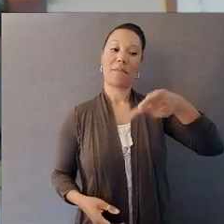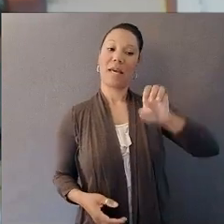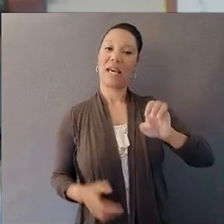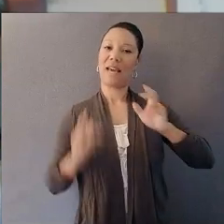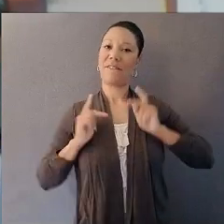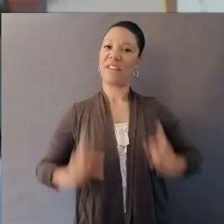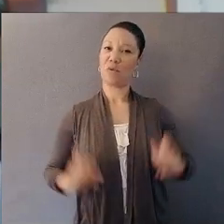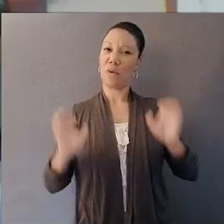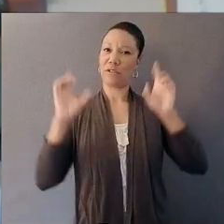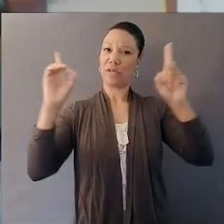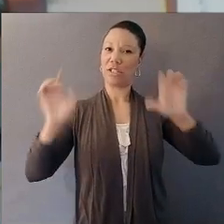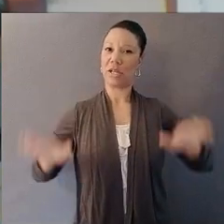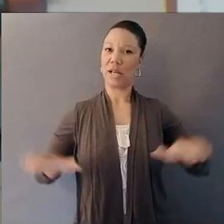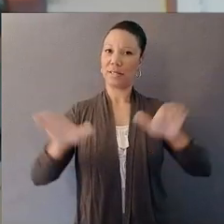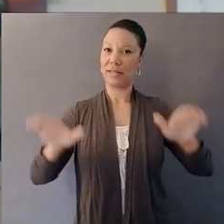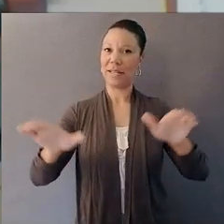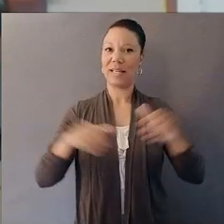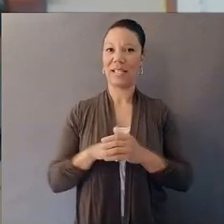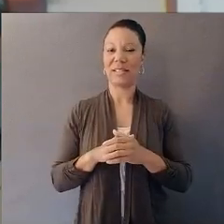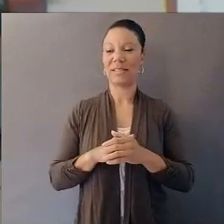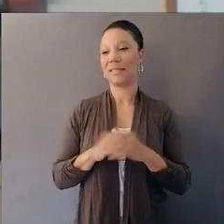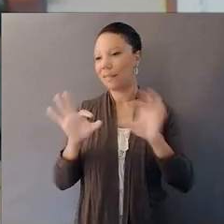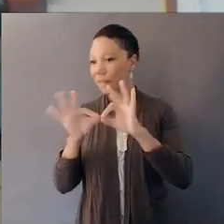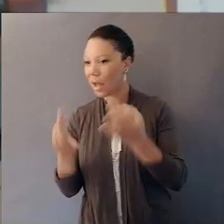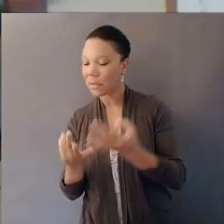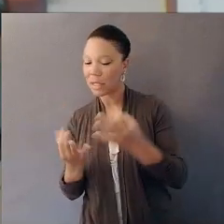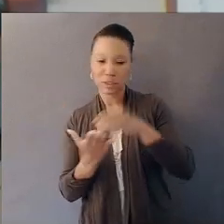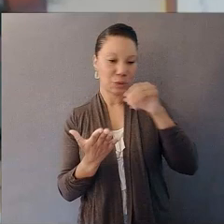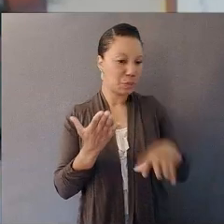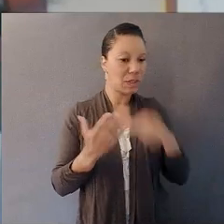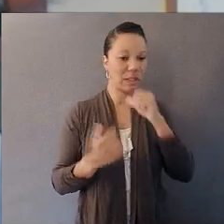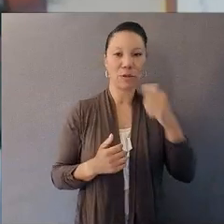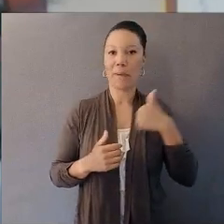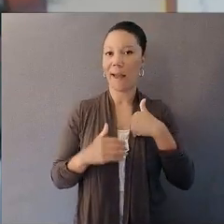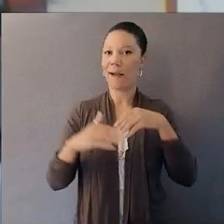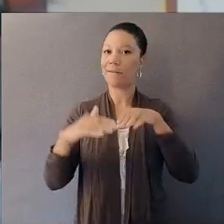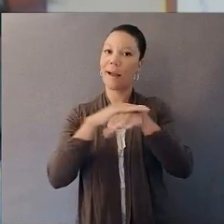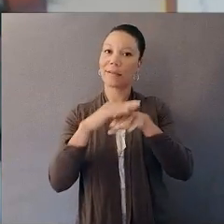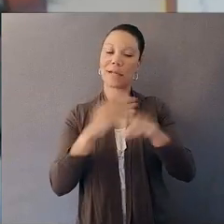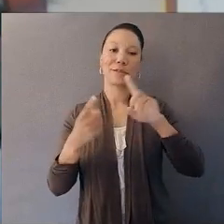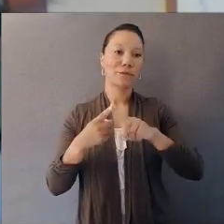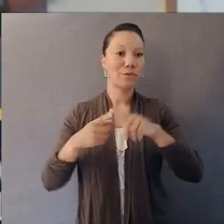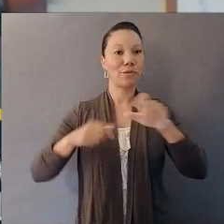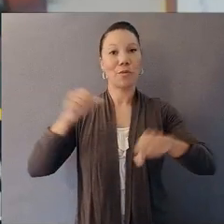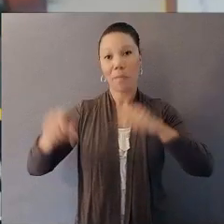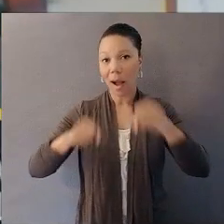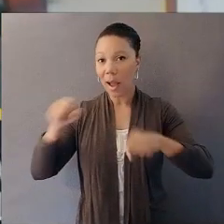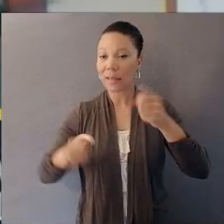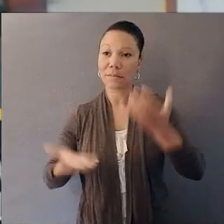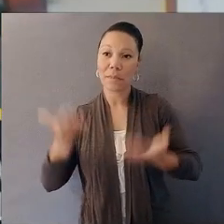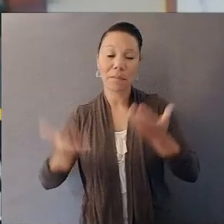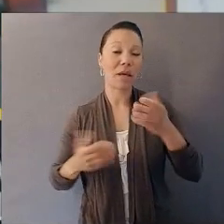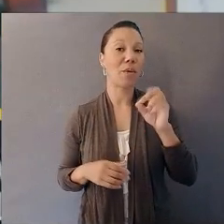all of our families and students don't have access to bikes or even exercise equipment to stay healthy. So what tips